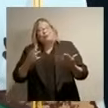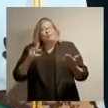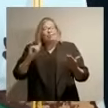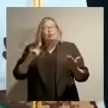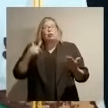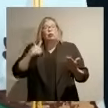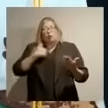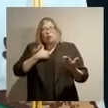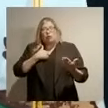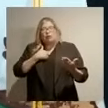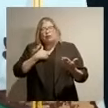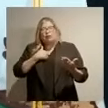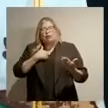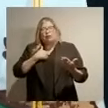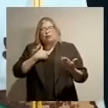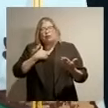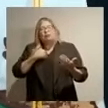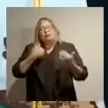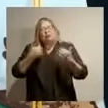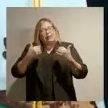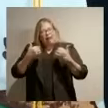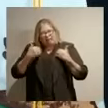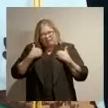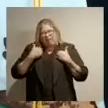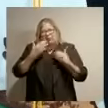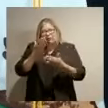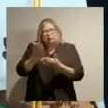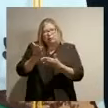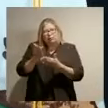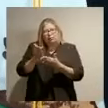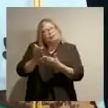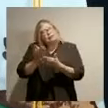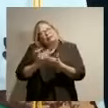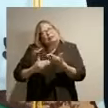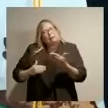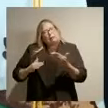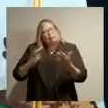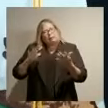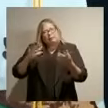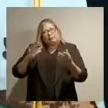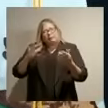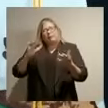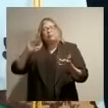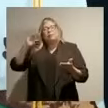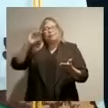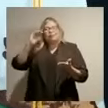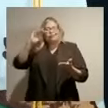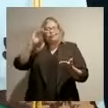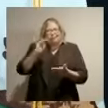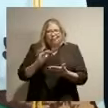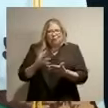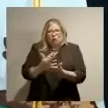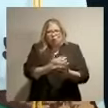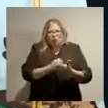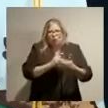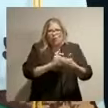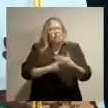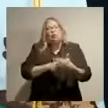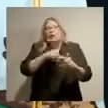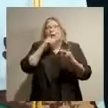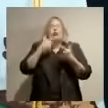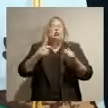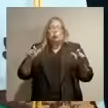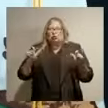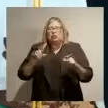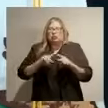as we had at the governor's budget, we've had a little bit of softening our revenue since the governor's budget, but not a huge swing,